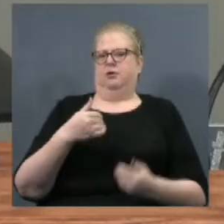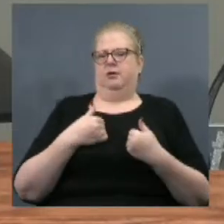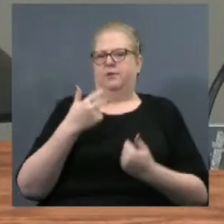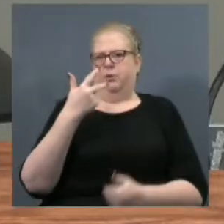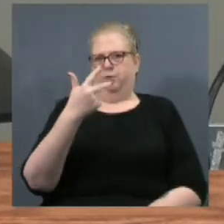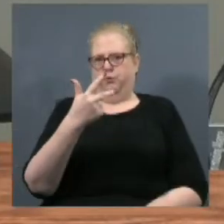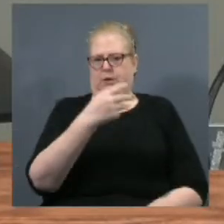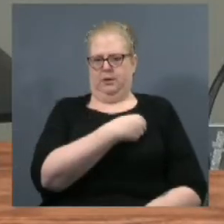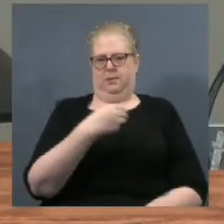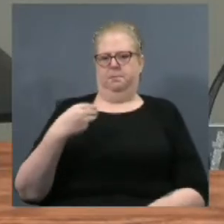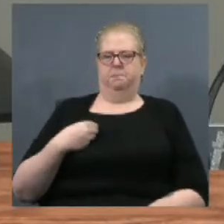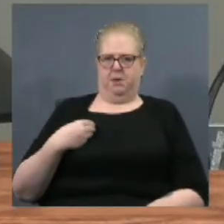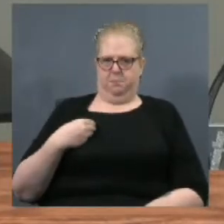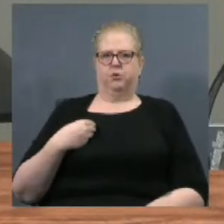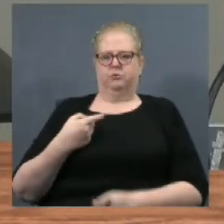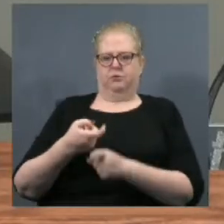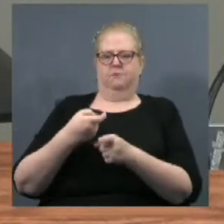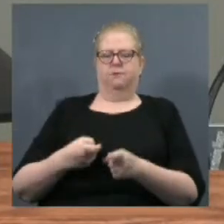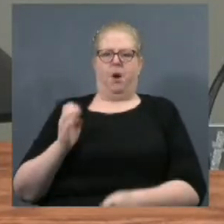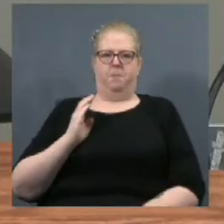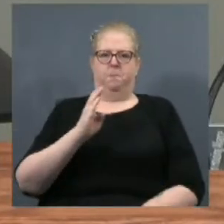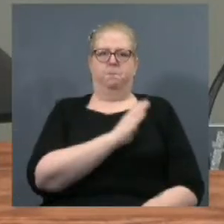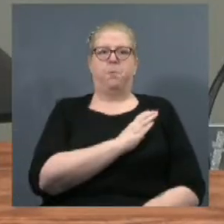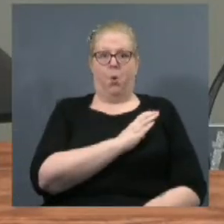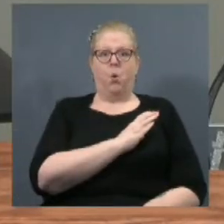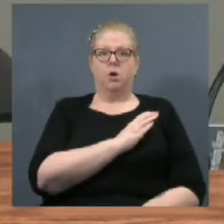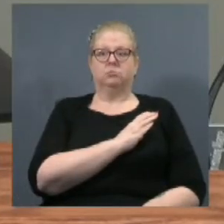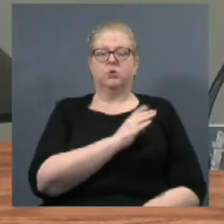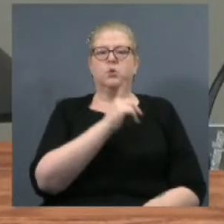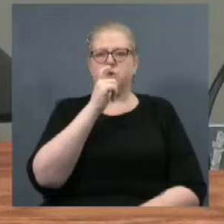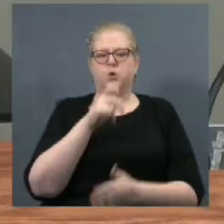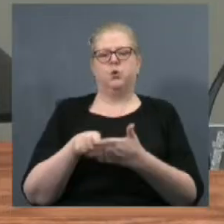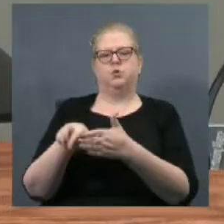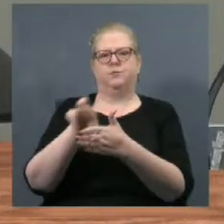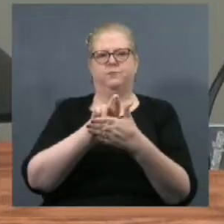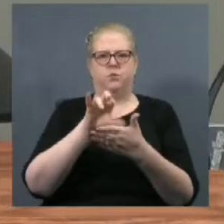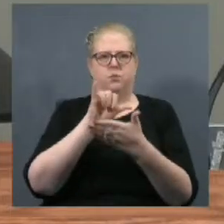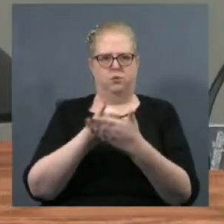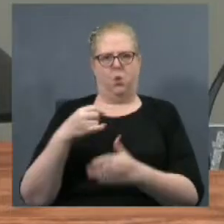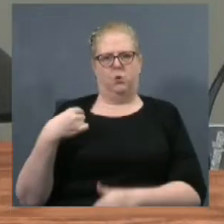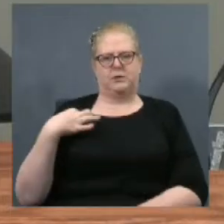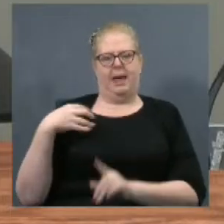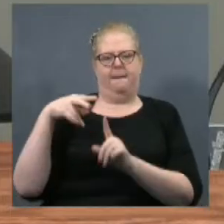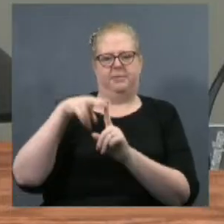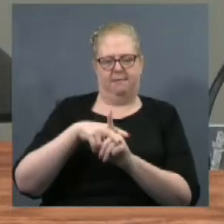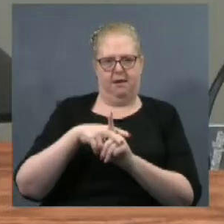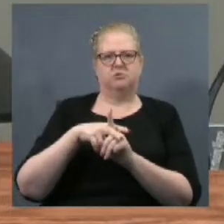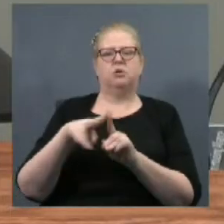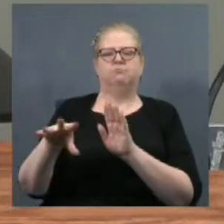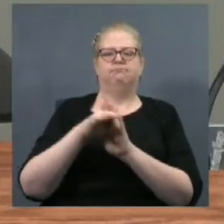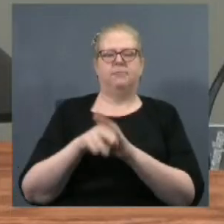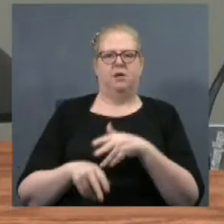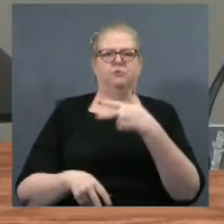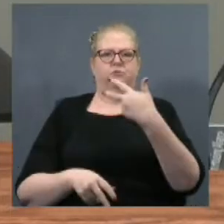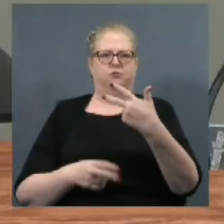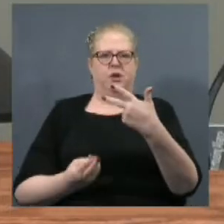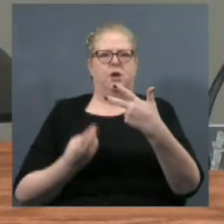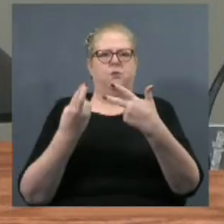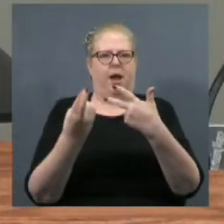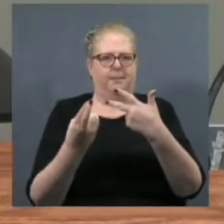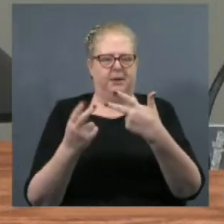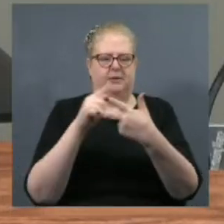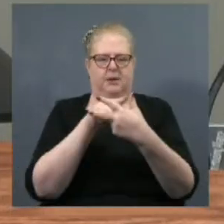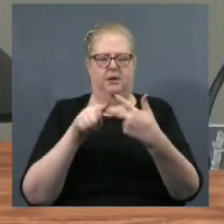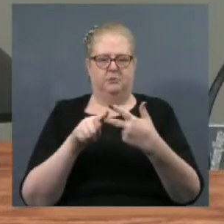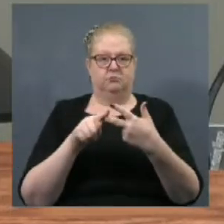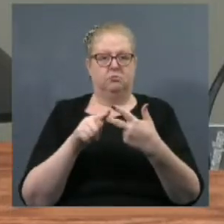board that reviewed applications and came up with 3 recommendations. We were told we'd get 3 recommendations,